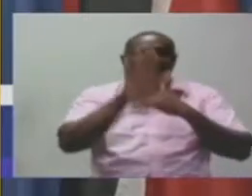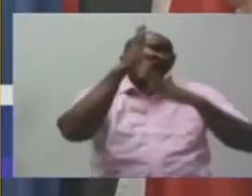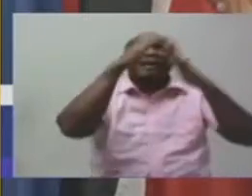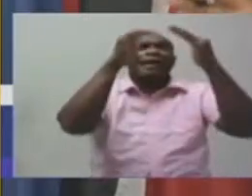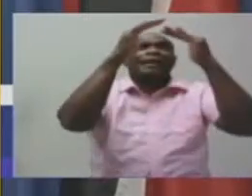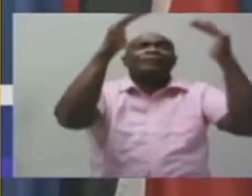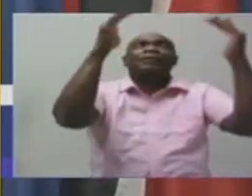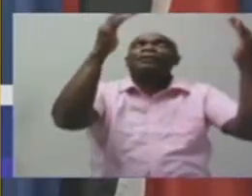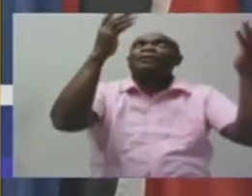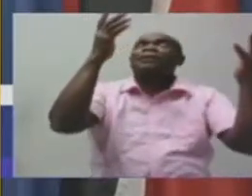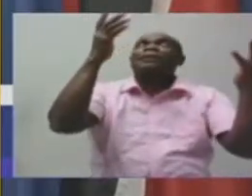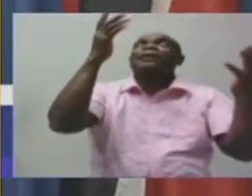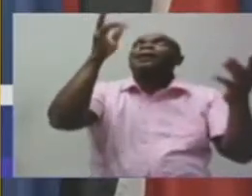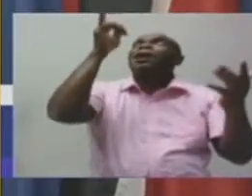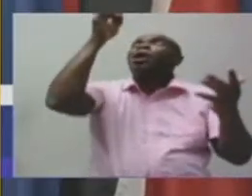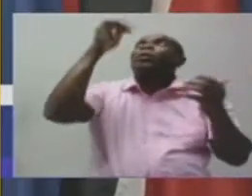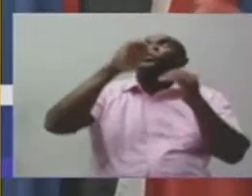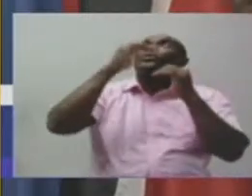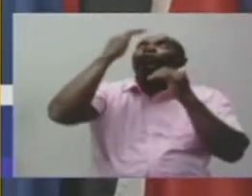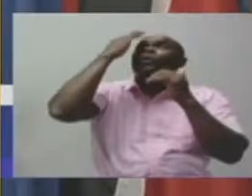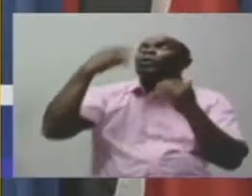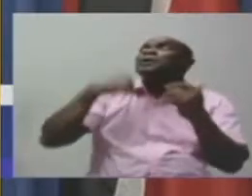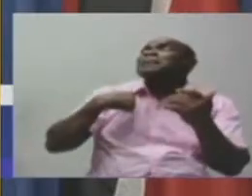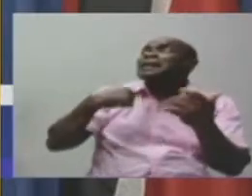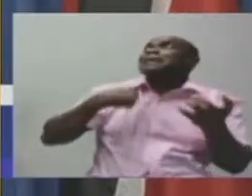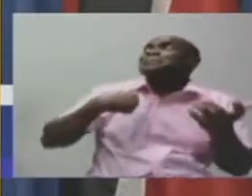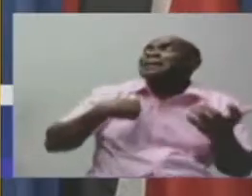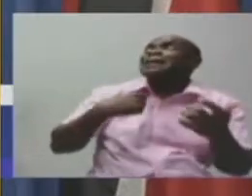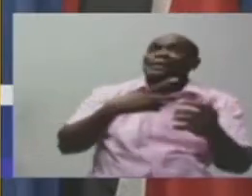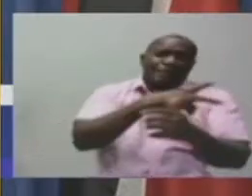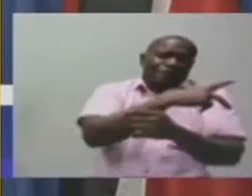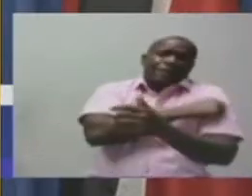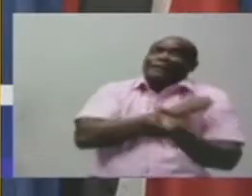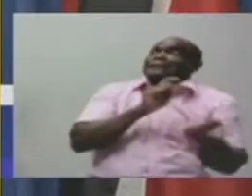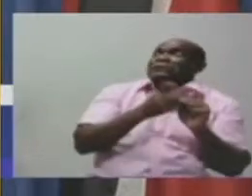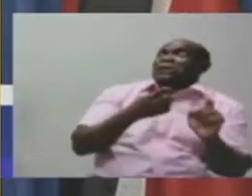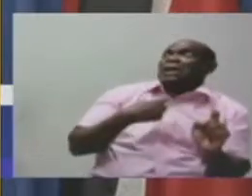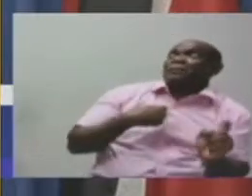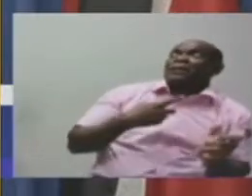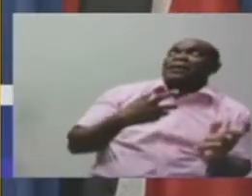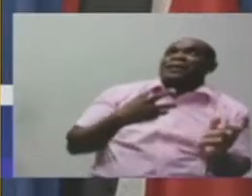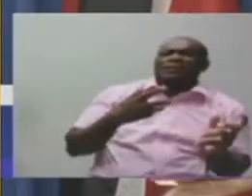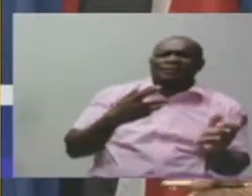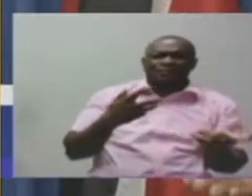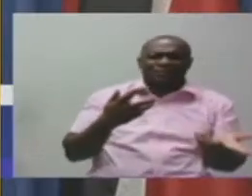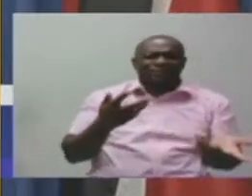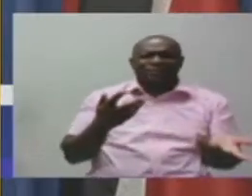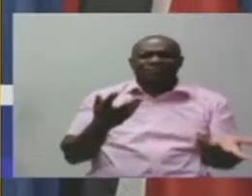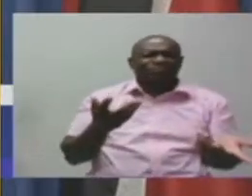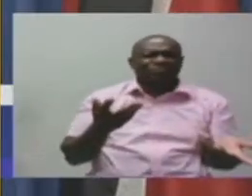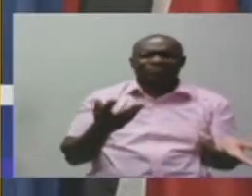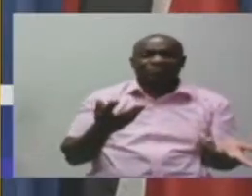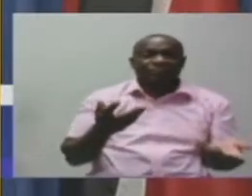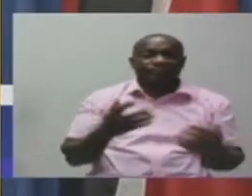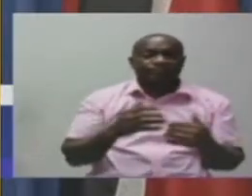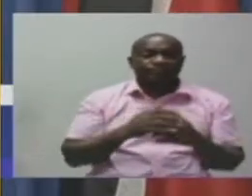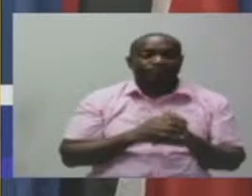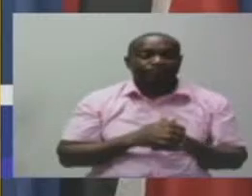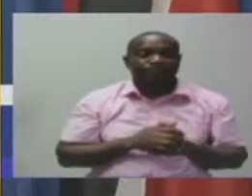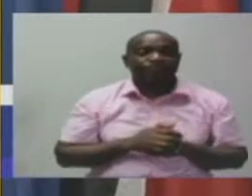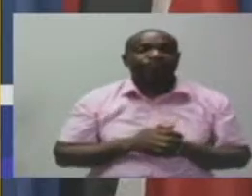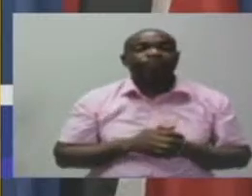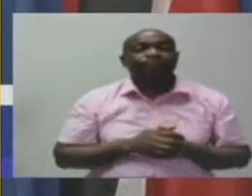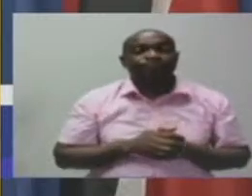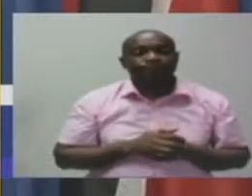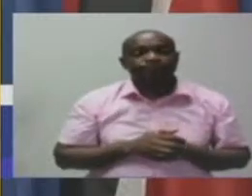Minister of Health and his team, the volume, the concentration of advertisements about the availability of the vaccine, the